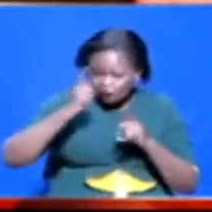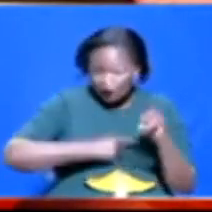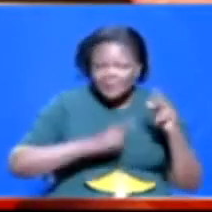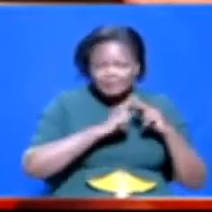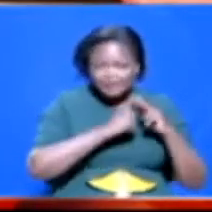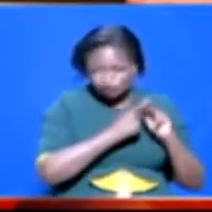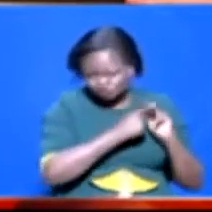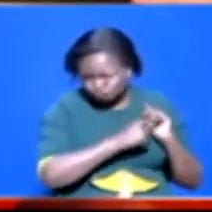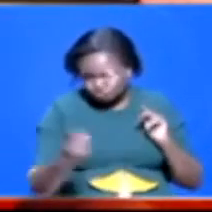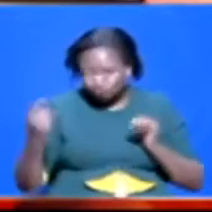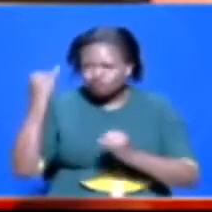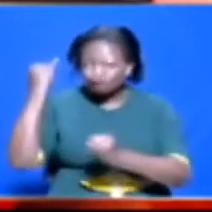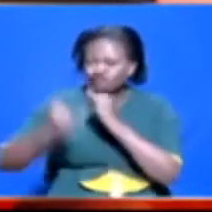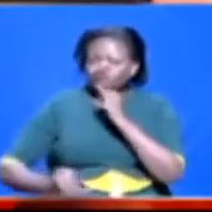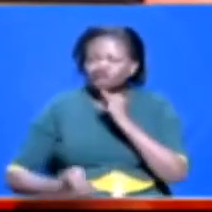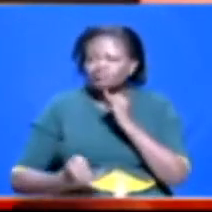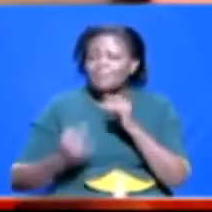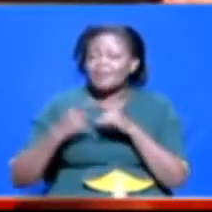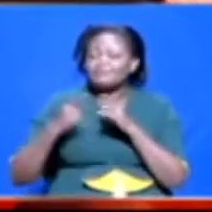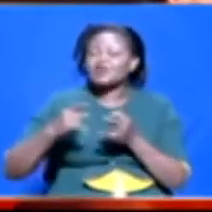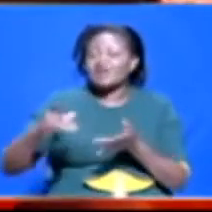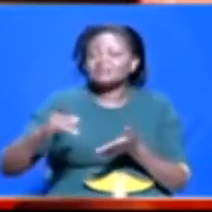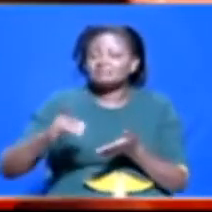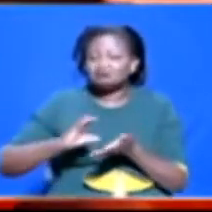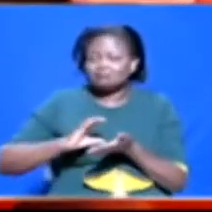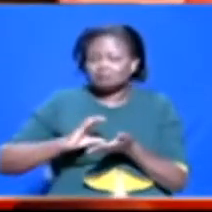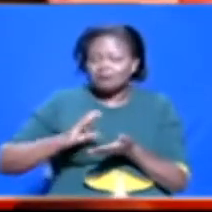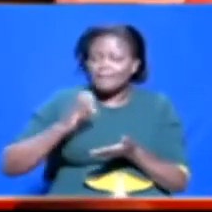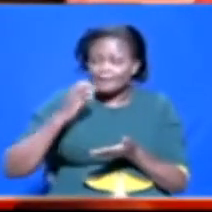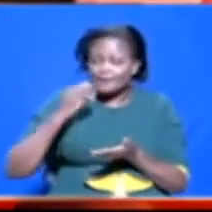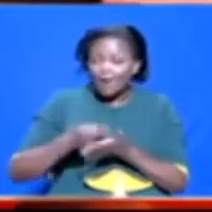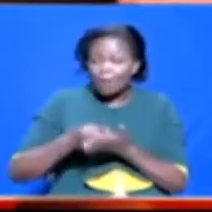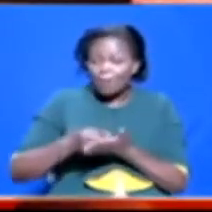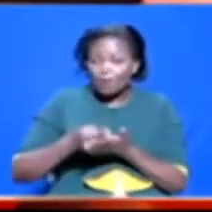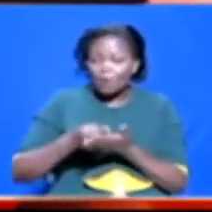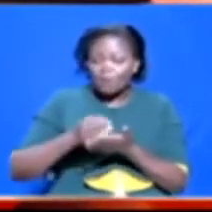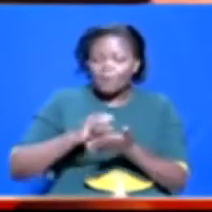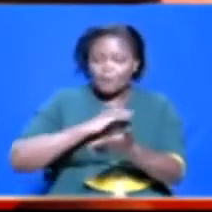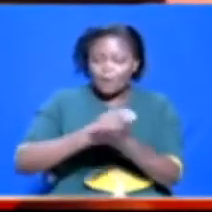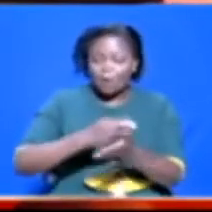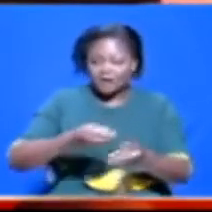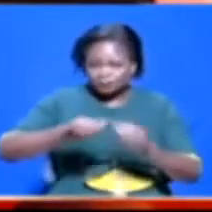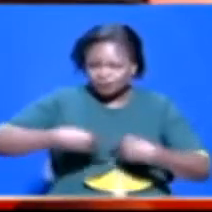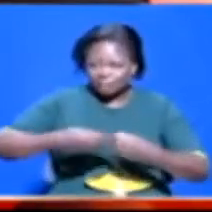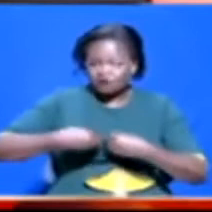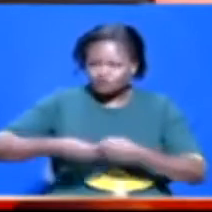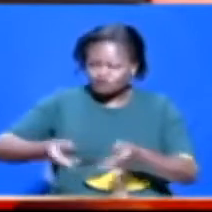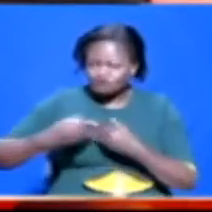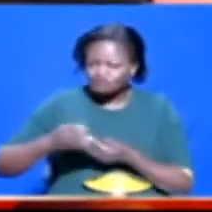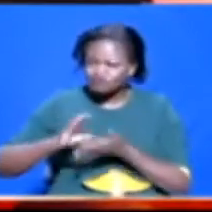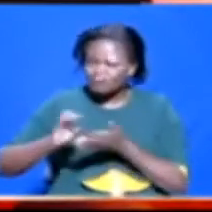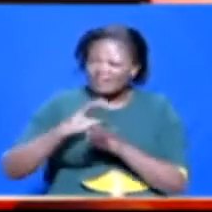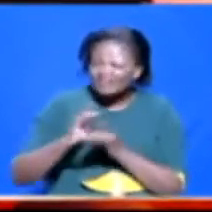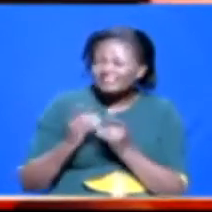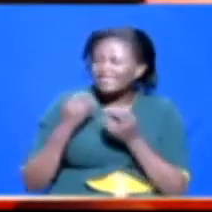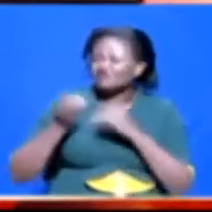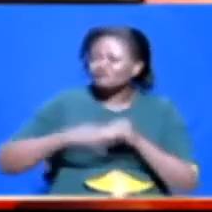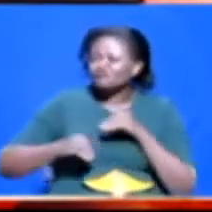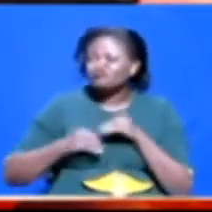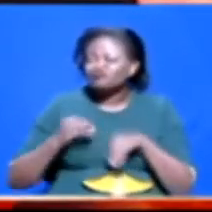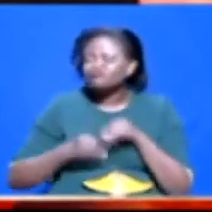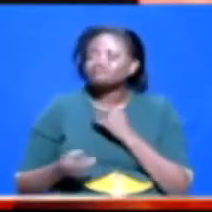can arrogate power to themselves. Mm-hmm. People can arrogate positions to themselves. Mm-hmm. And that is not what we want. Because in a democratic society that